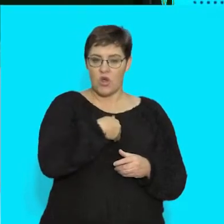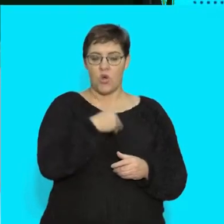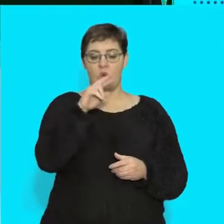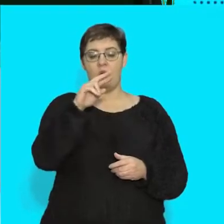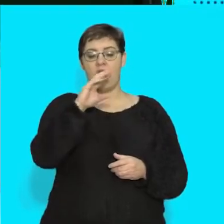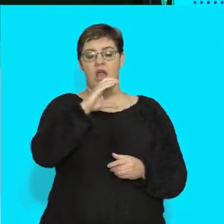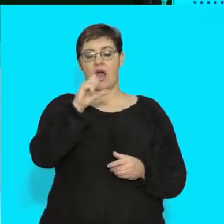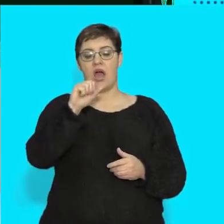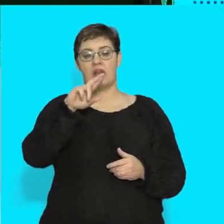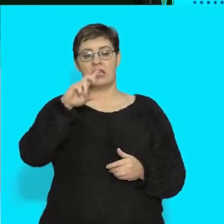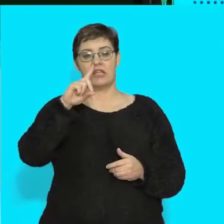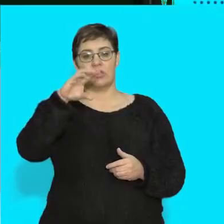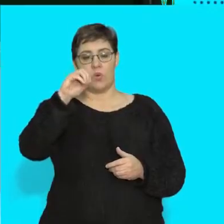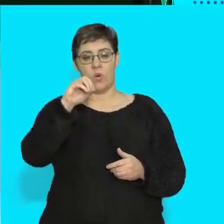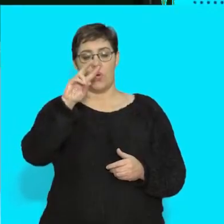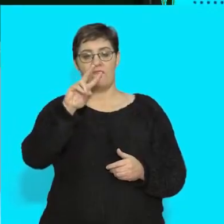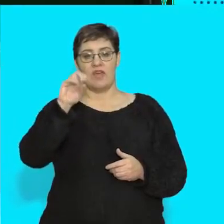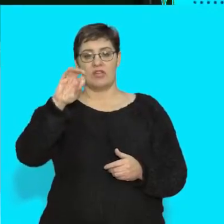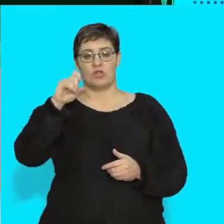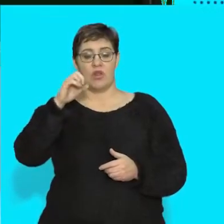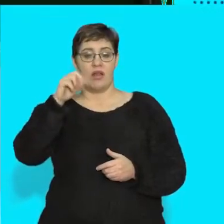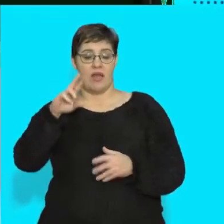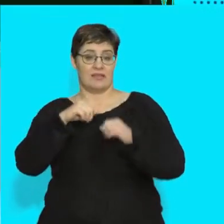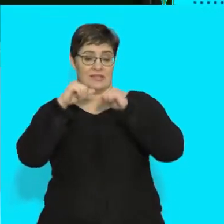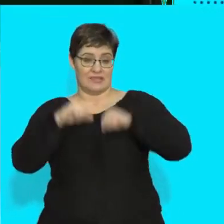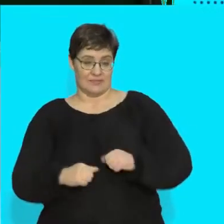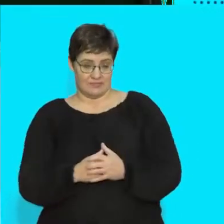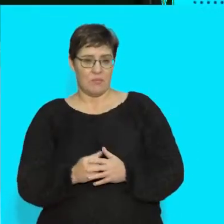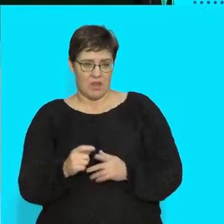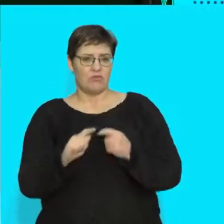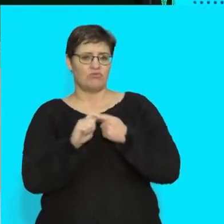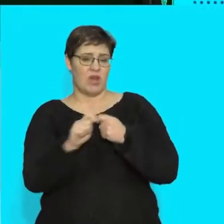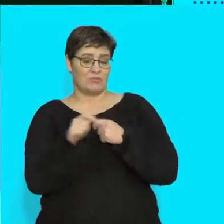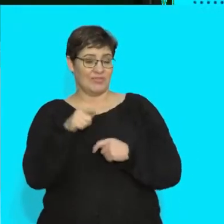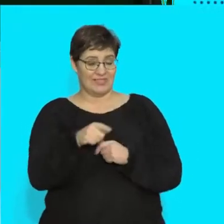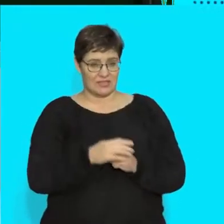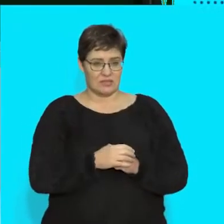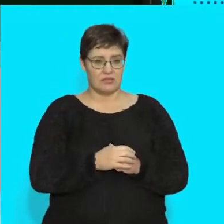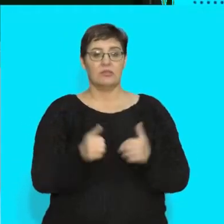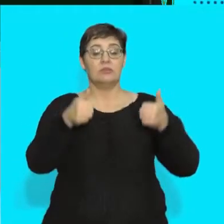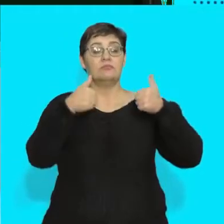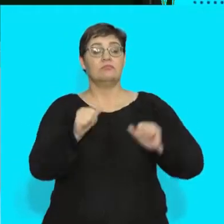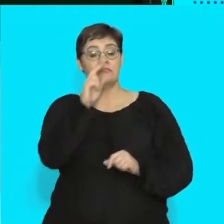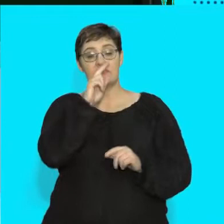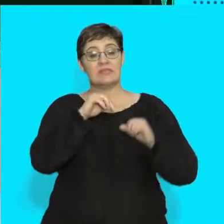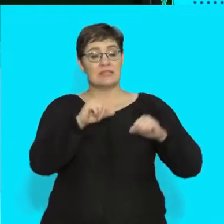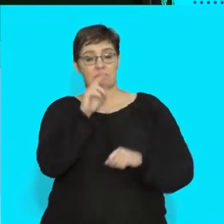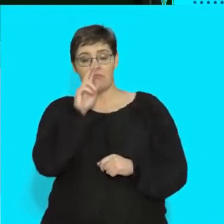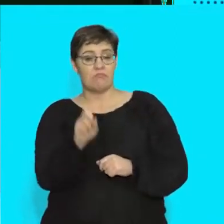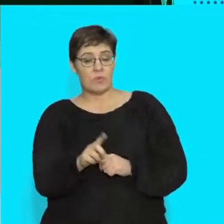cardiovascular system, okay? That is where blood is transported. The next system we're looking at is